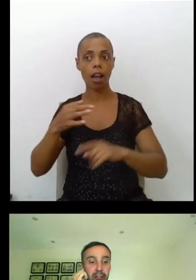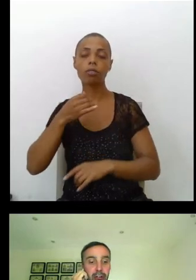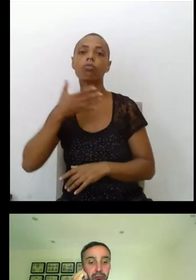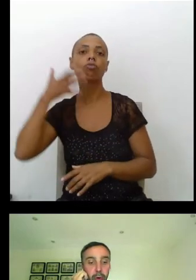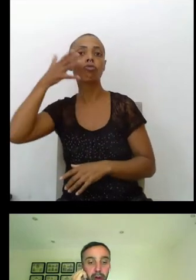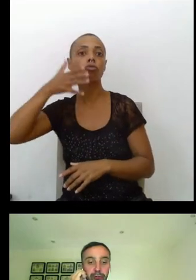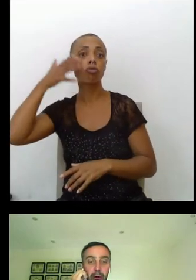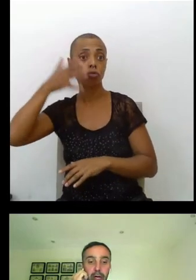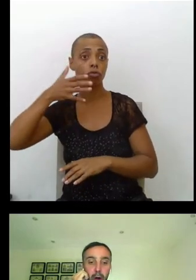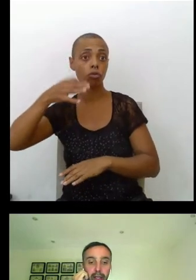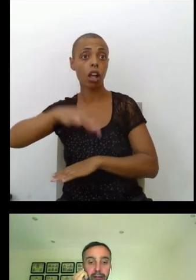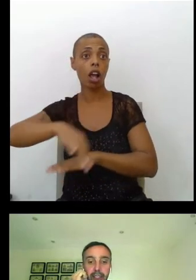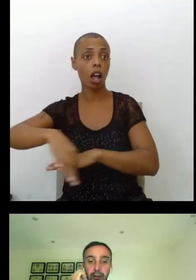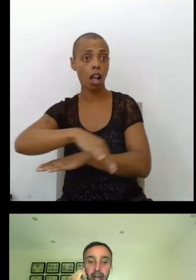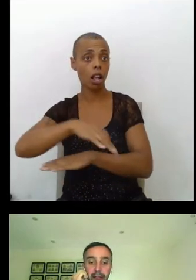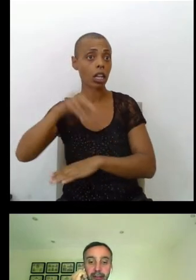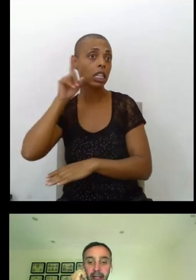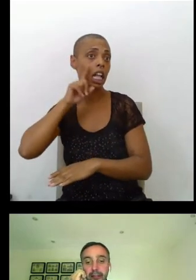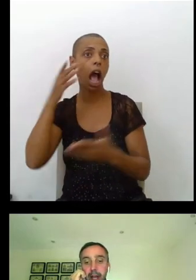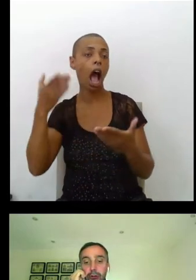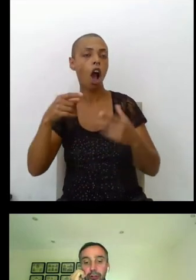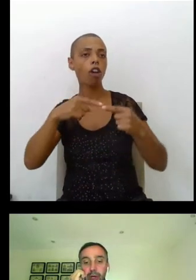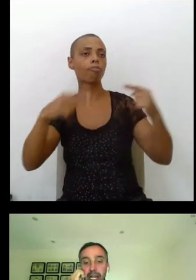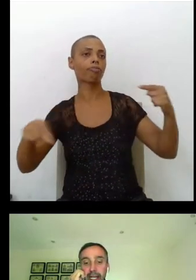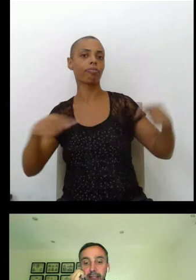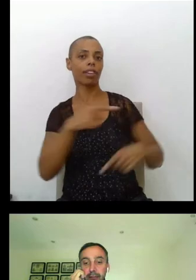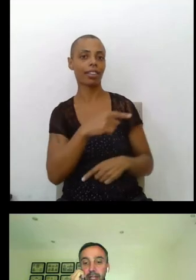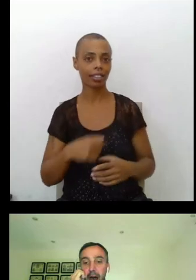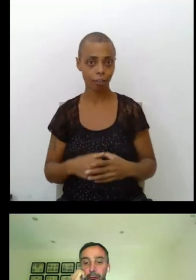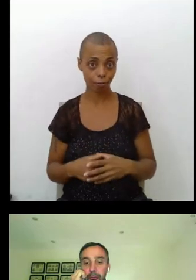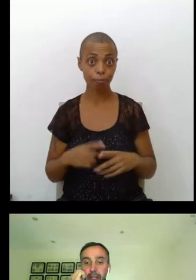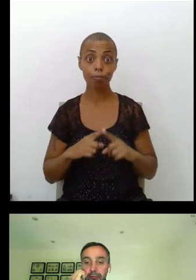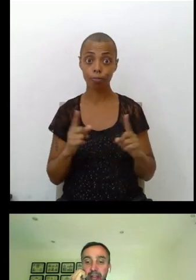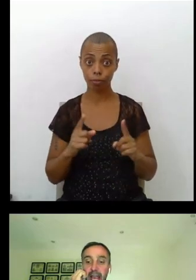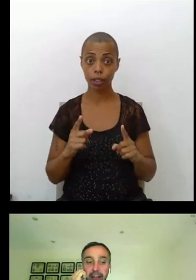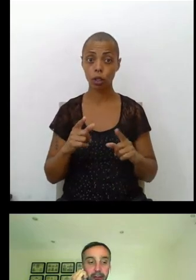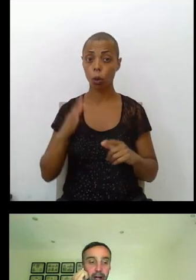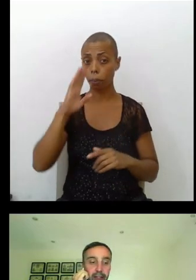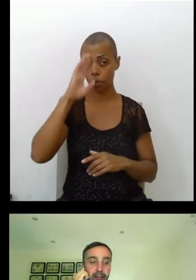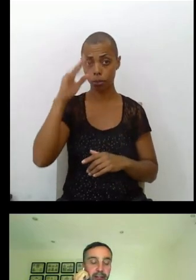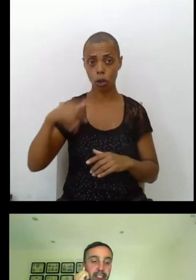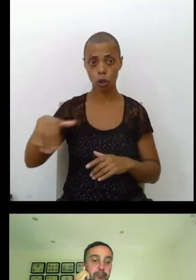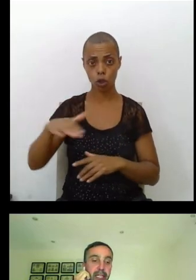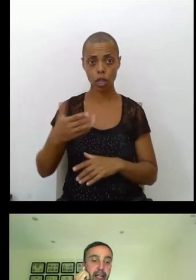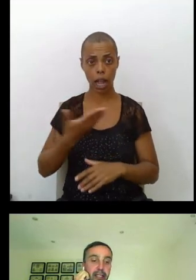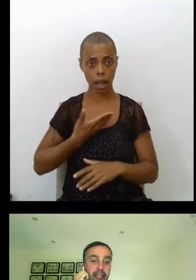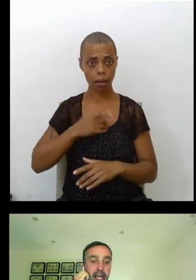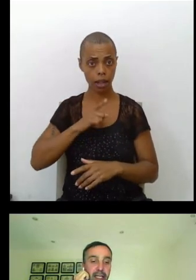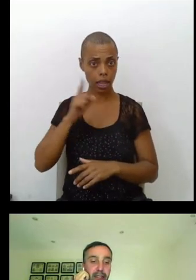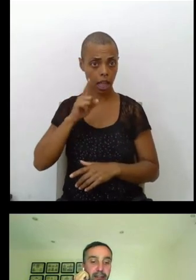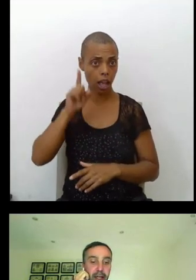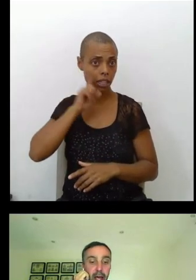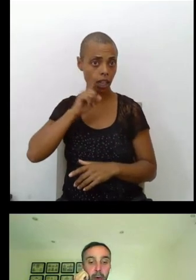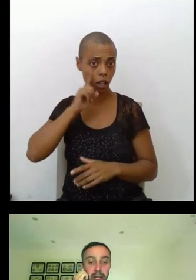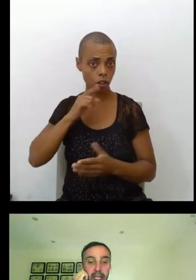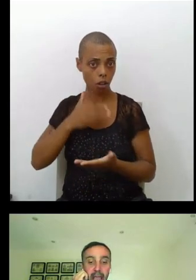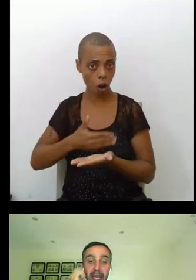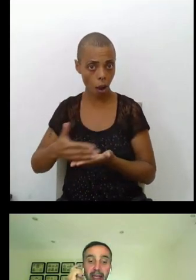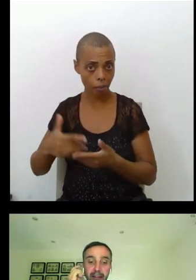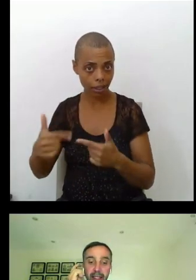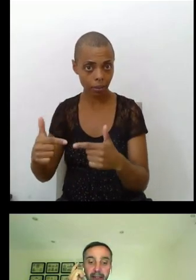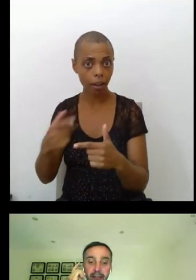the pioneering role of our colleagues in the U.S is closely related to the outbreak of the AIDS crisis in the mid-1980s